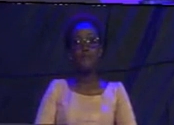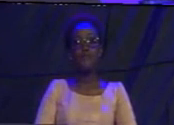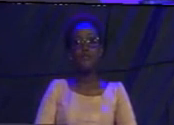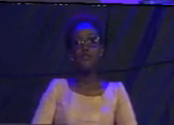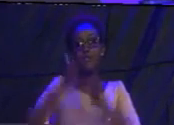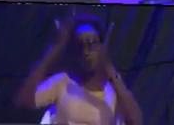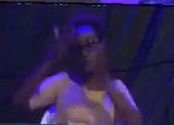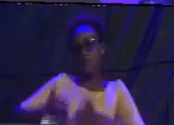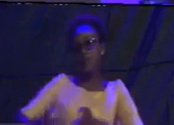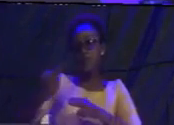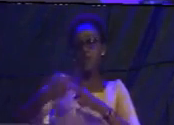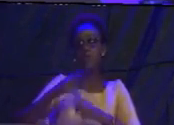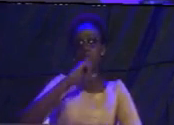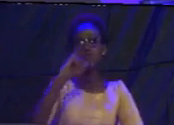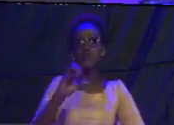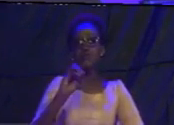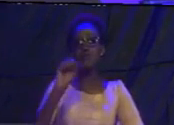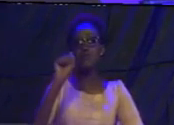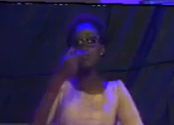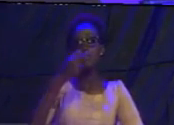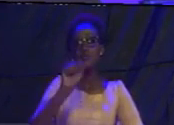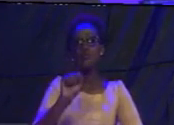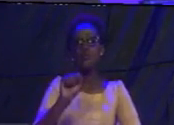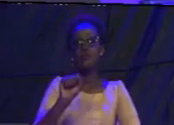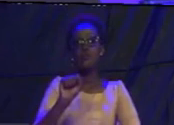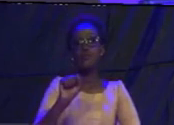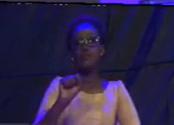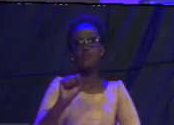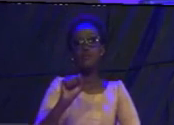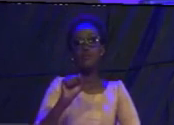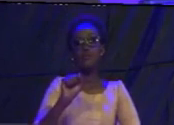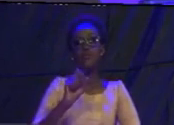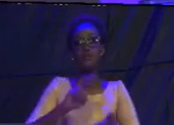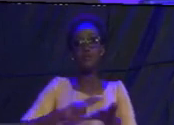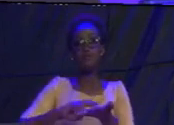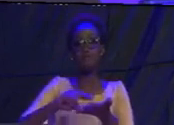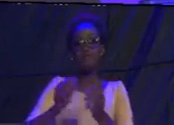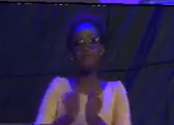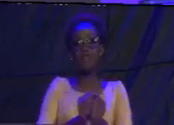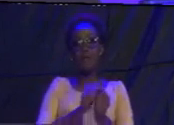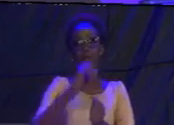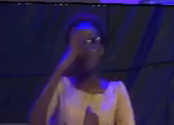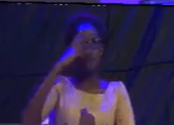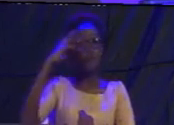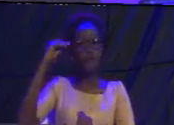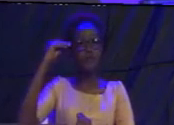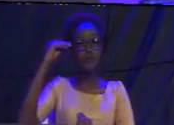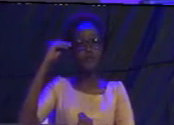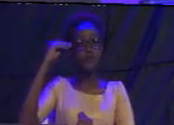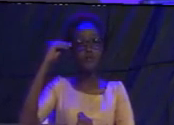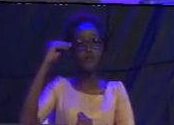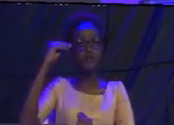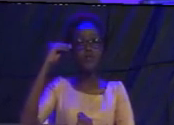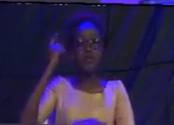Umugabo witwa Yoshua, a man called Joshua, yagendanye na Mose, had walked with Moses.